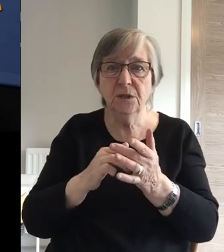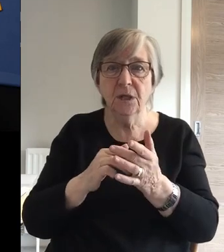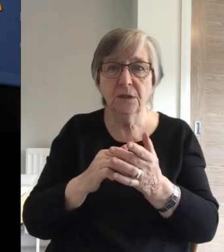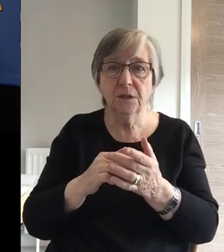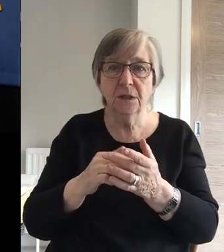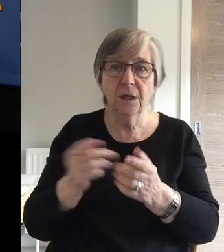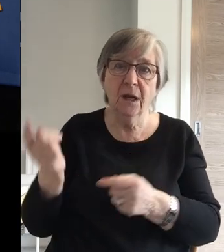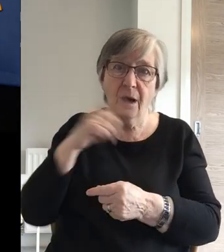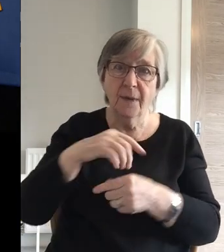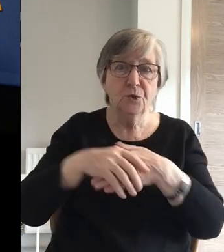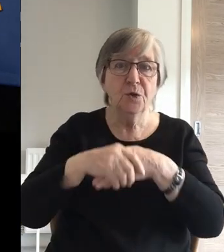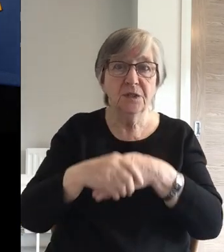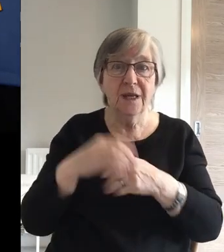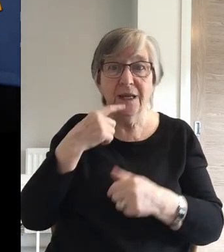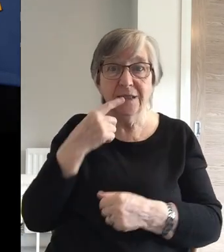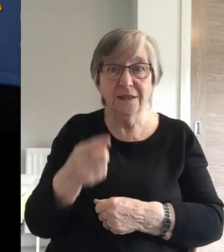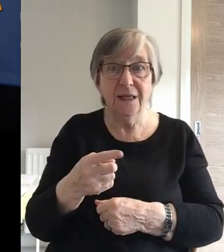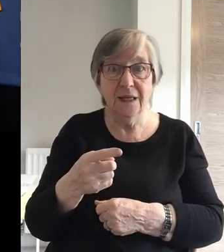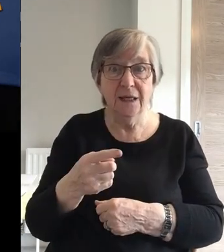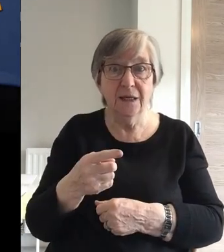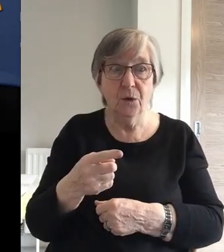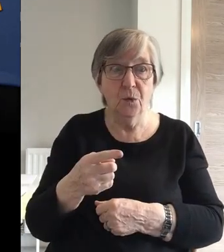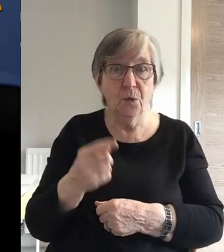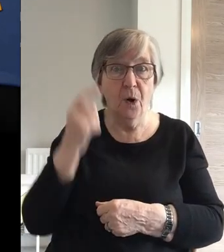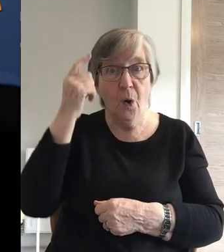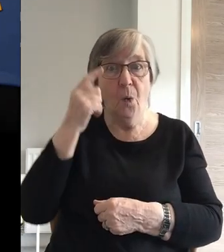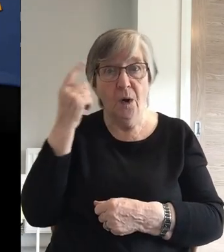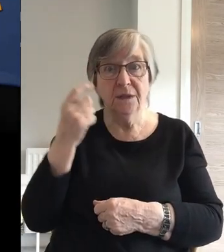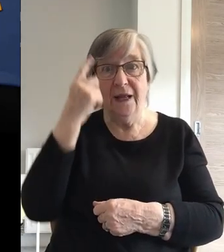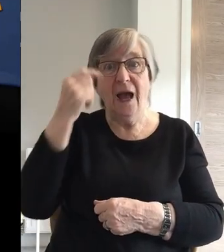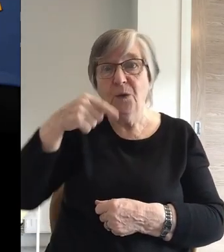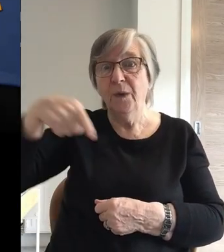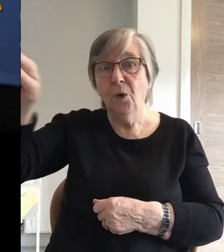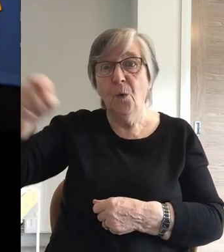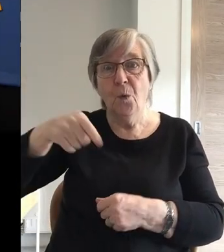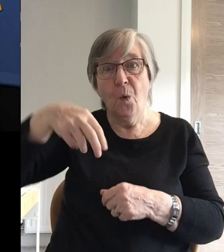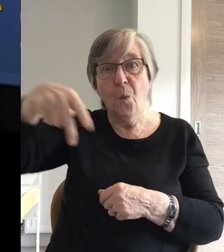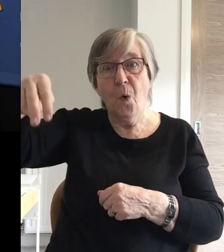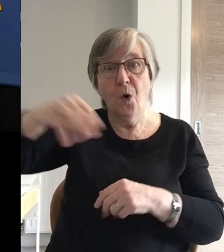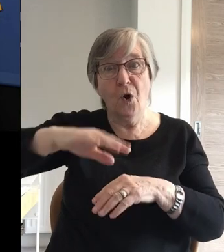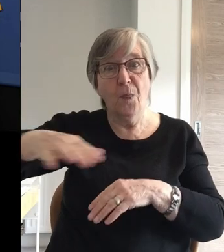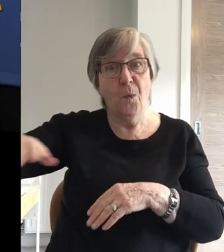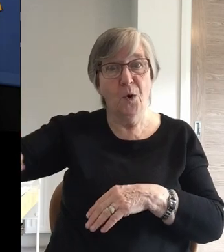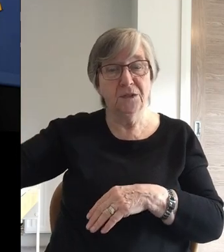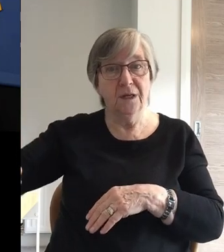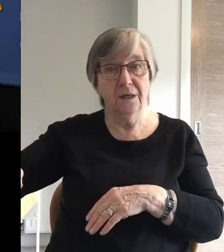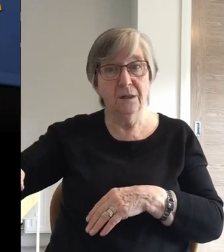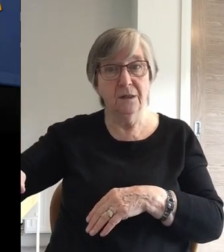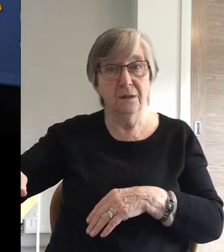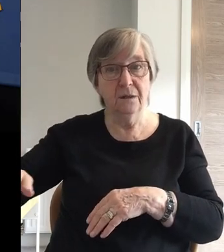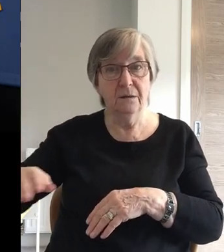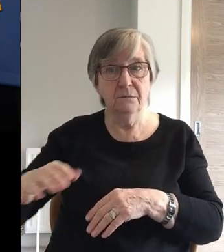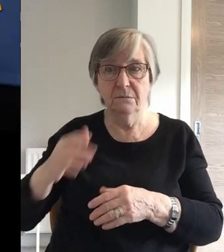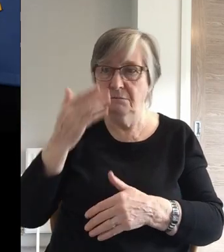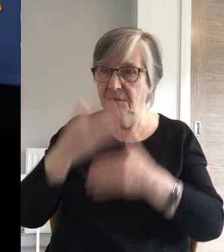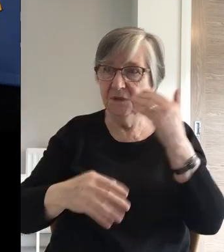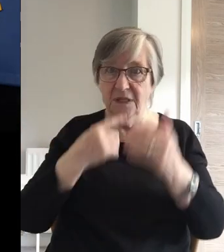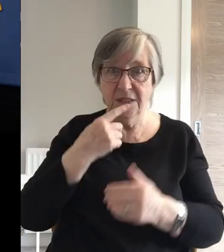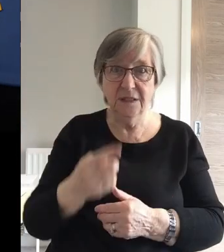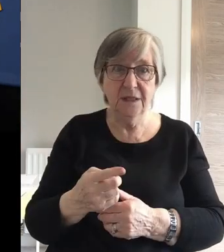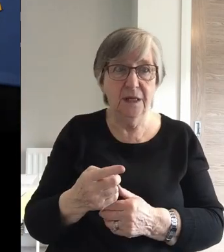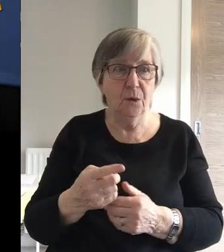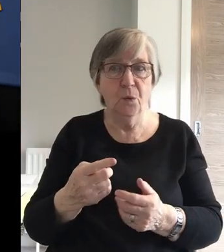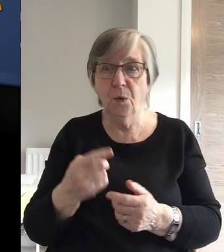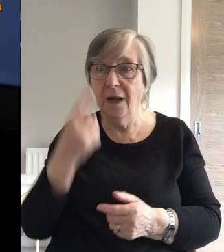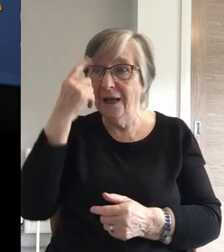his disciples and saying, is it wonder if there's a stretch of water that we could go walking on? You don't see Jesus saying, I wonder